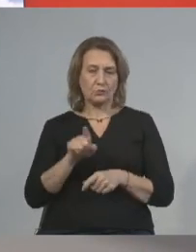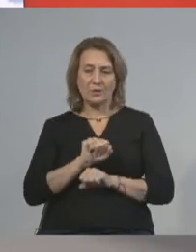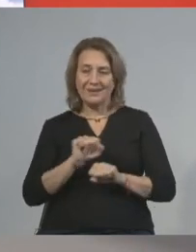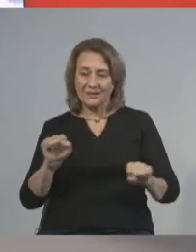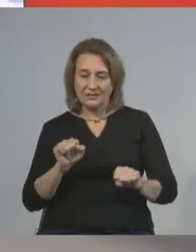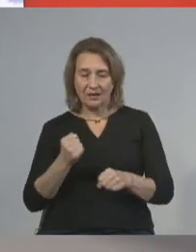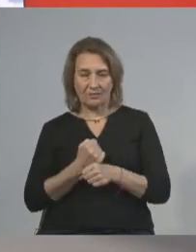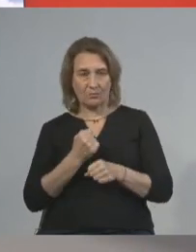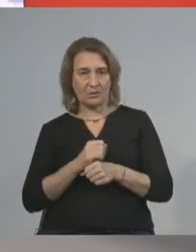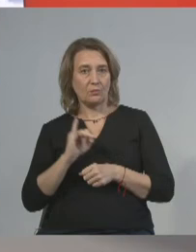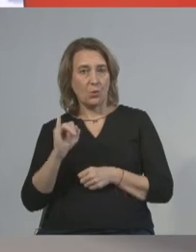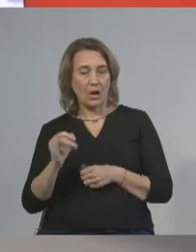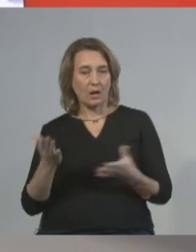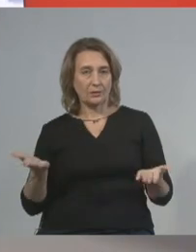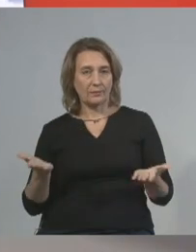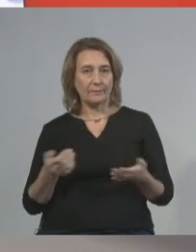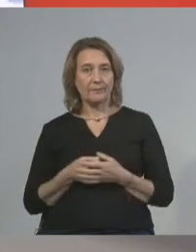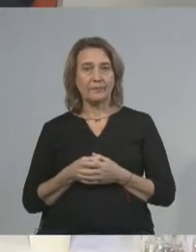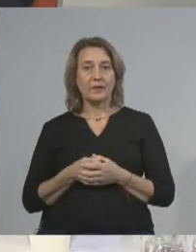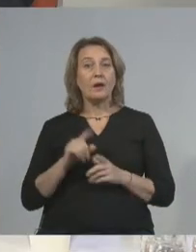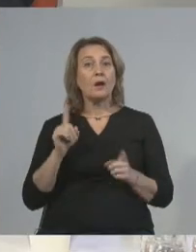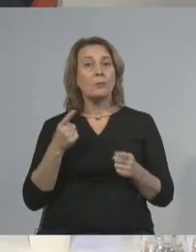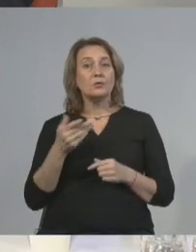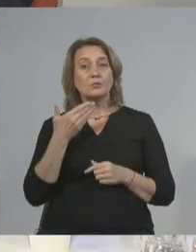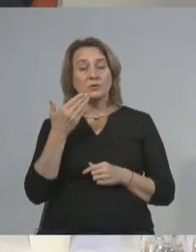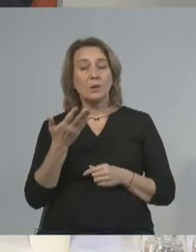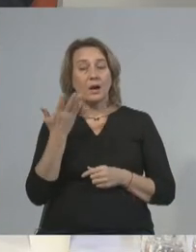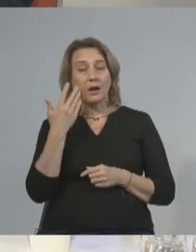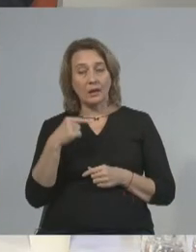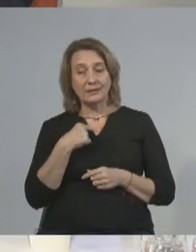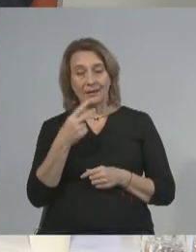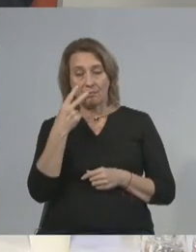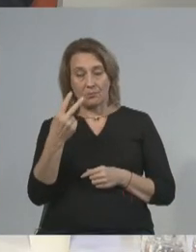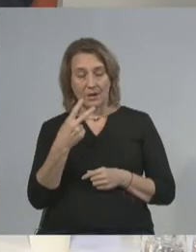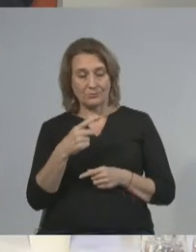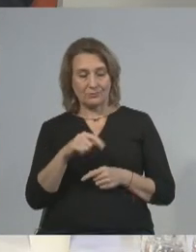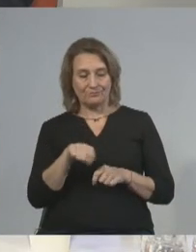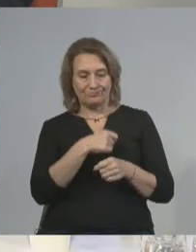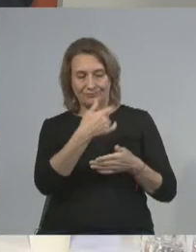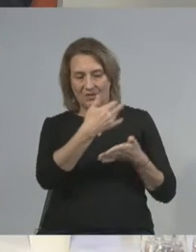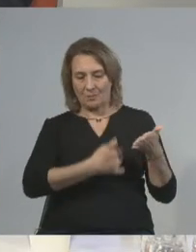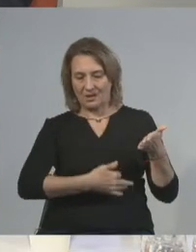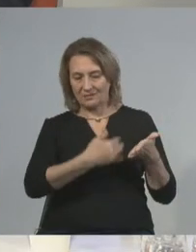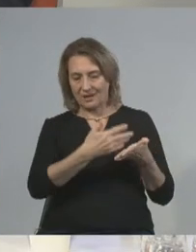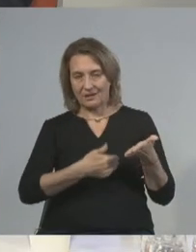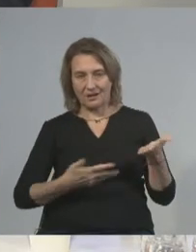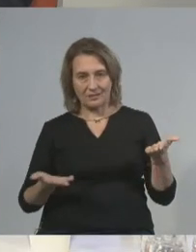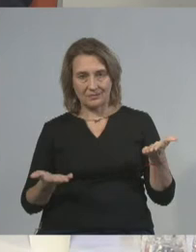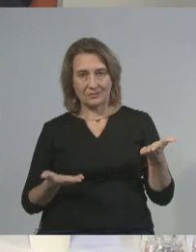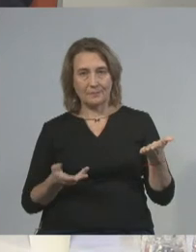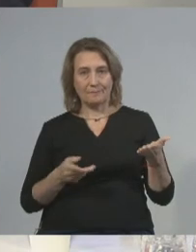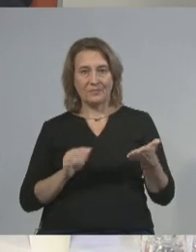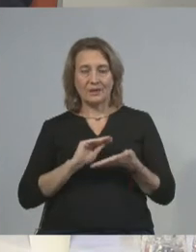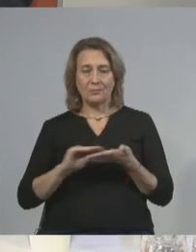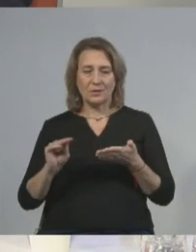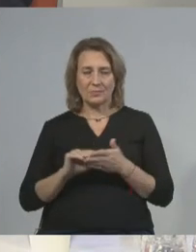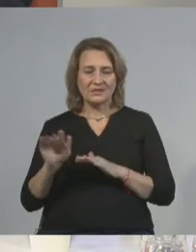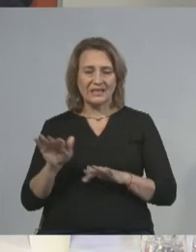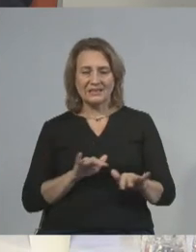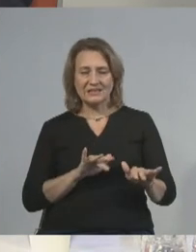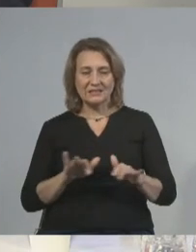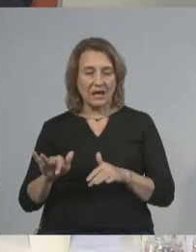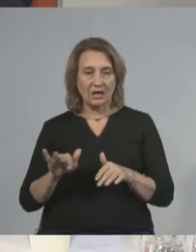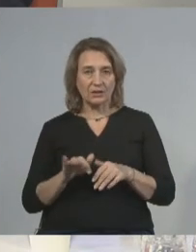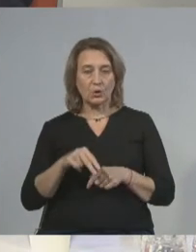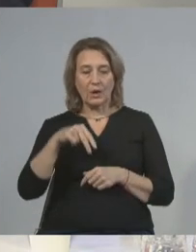did i wanted to understand whether he understood that what he did was wrong i'm asking you because when i see reporting